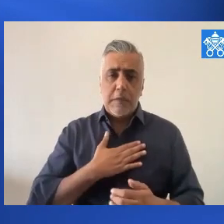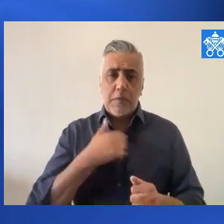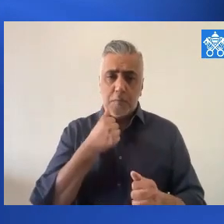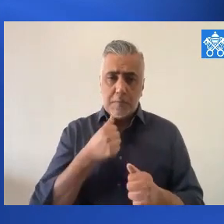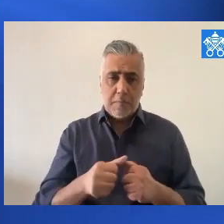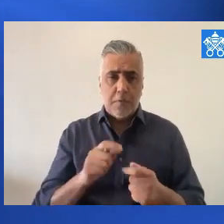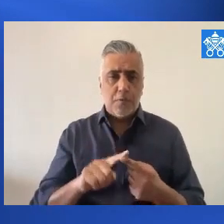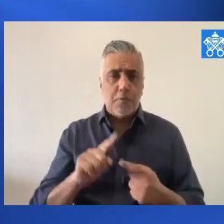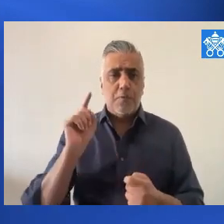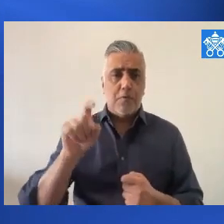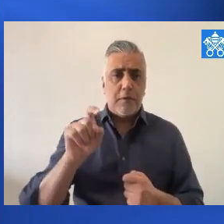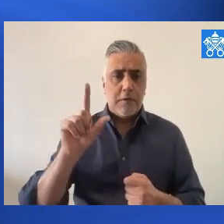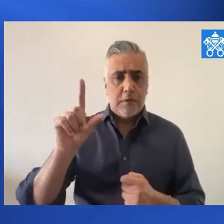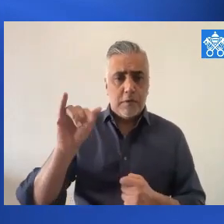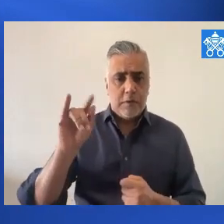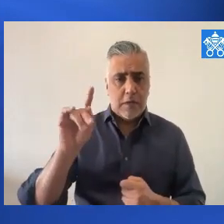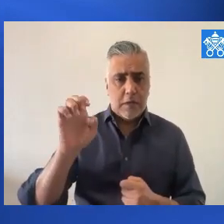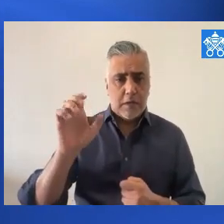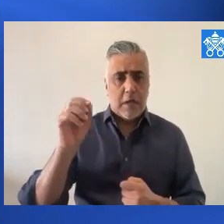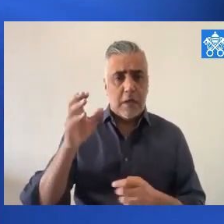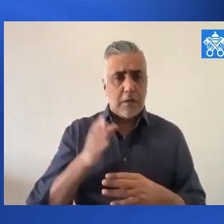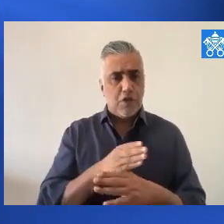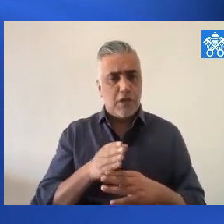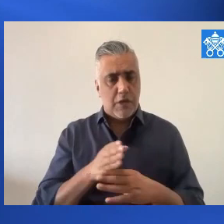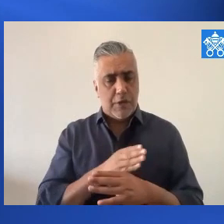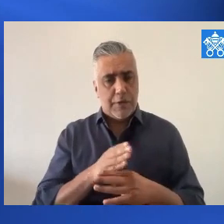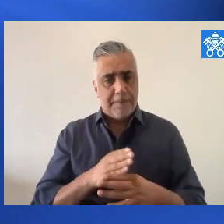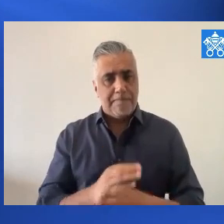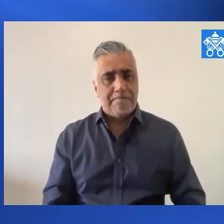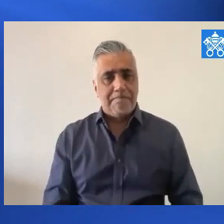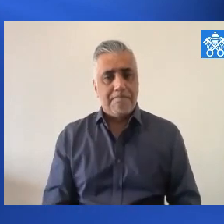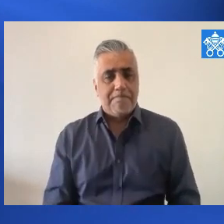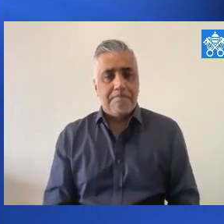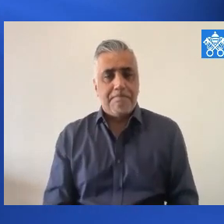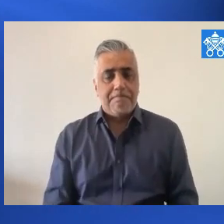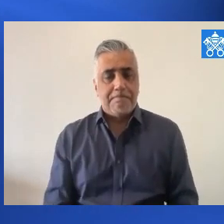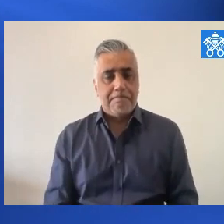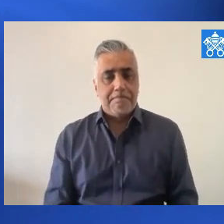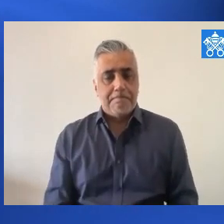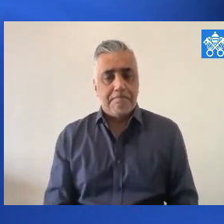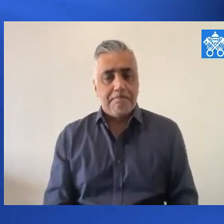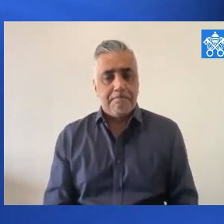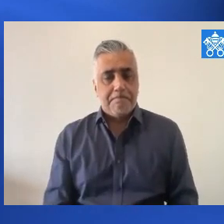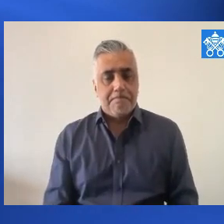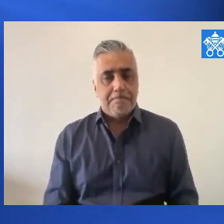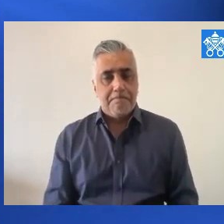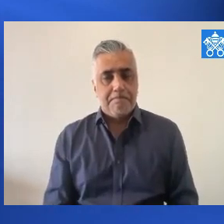of course our Facebook Live feed, and as well on demand following the audience here.